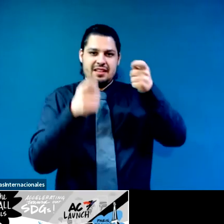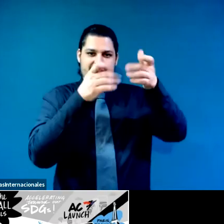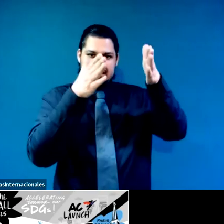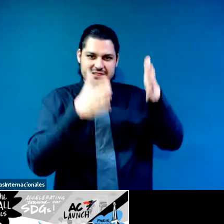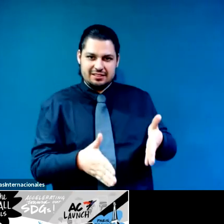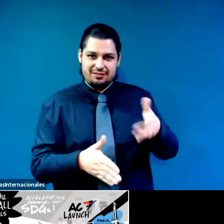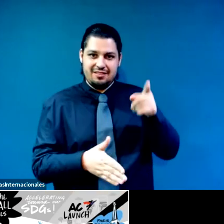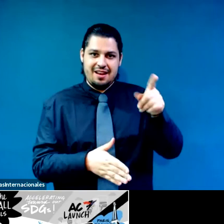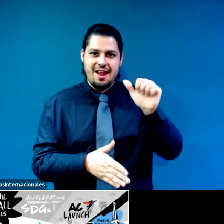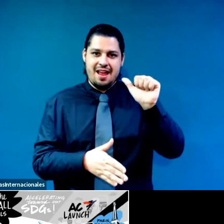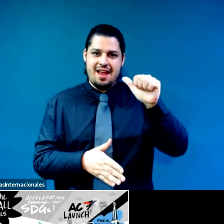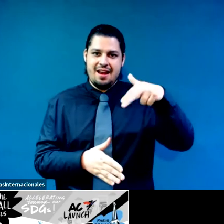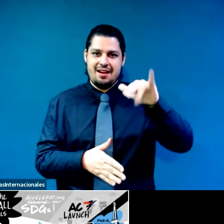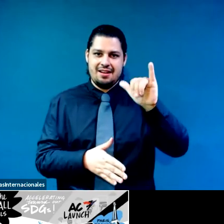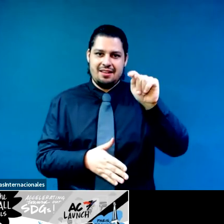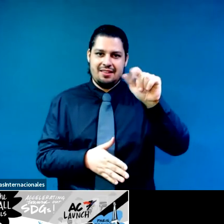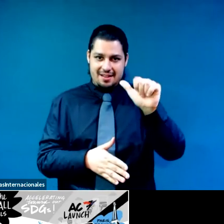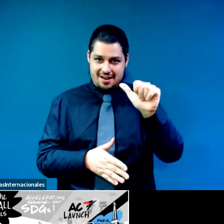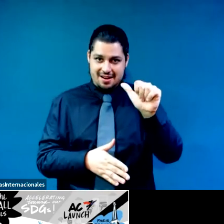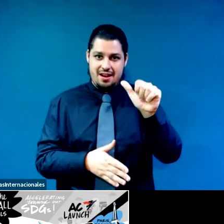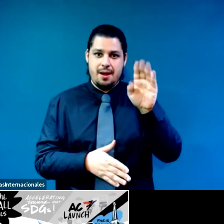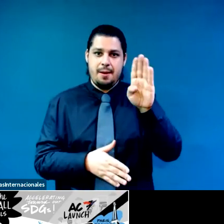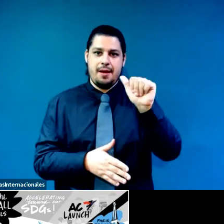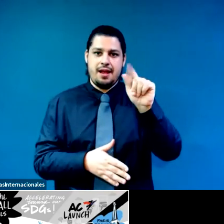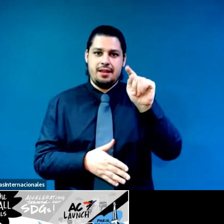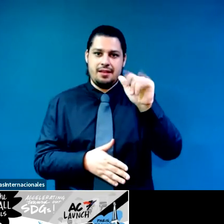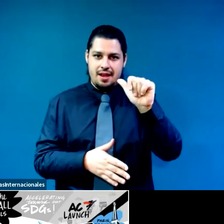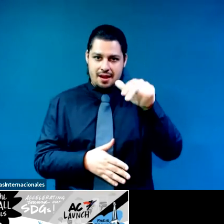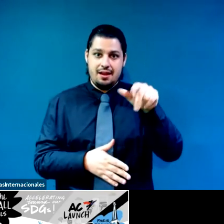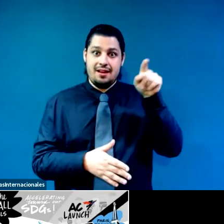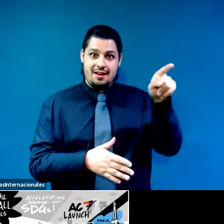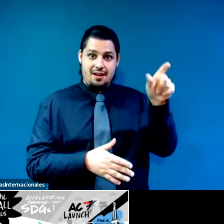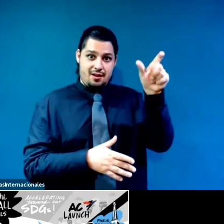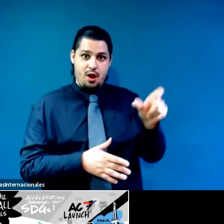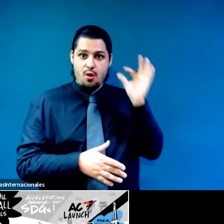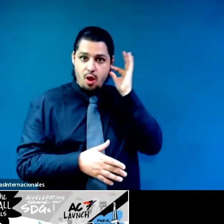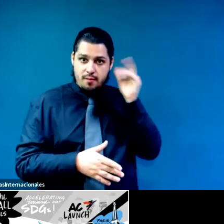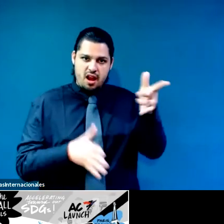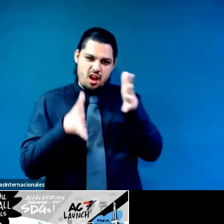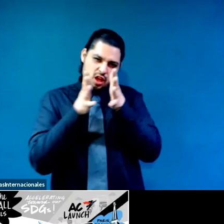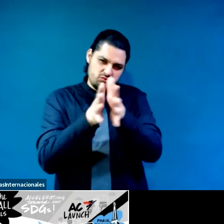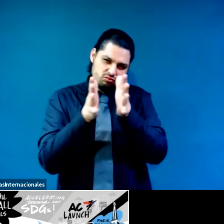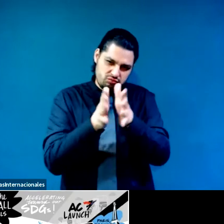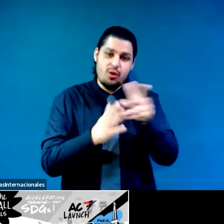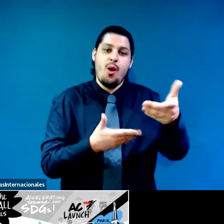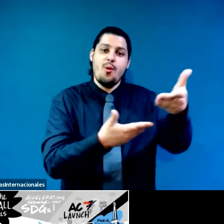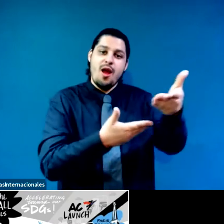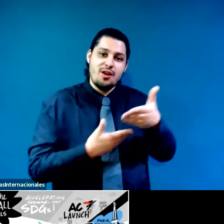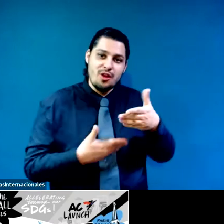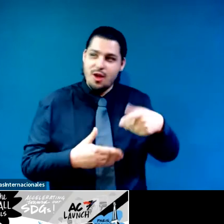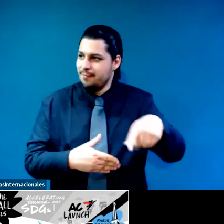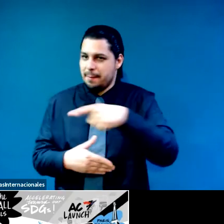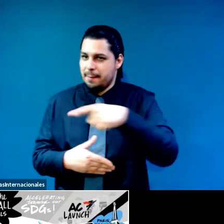remarks. After this, we will move into the substantive part of the session, which will be a series of